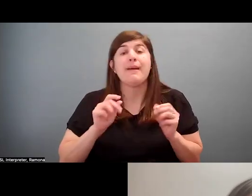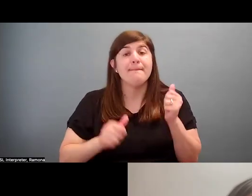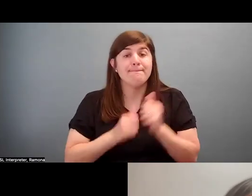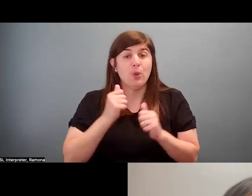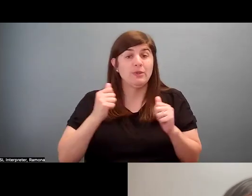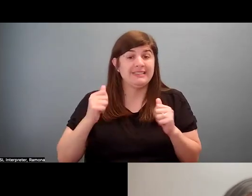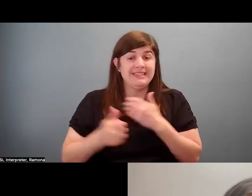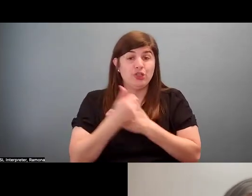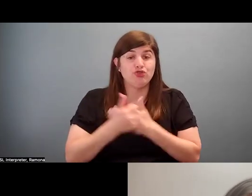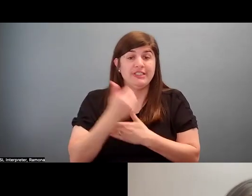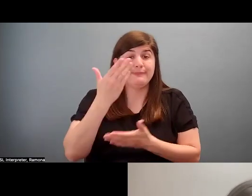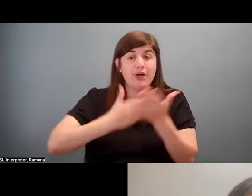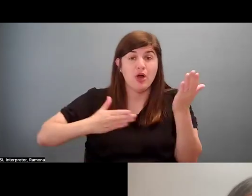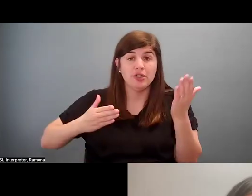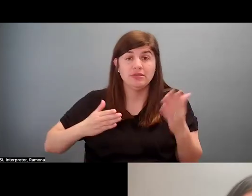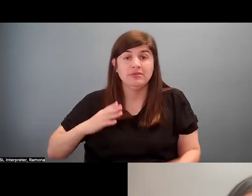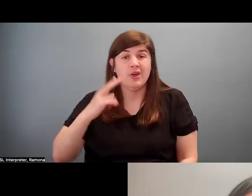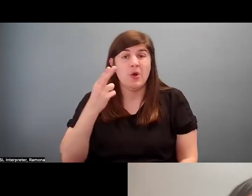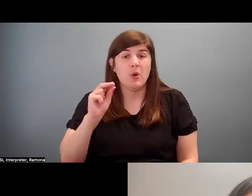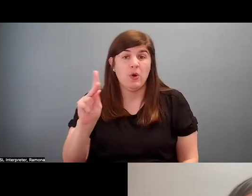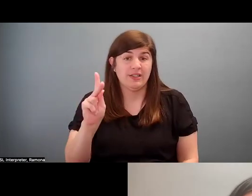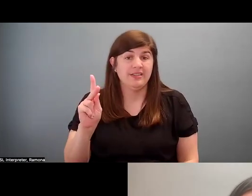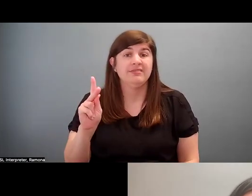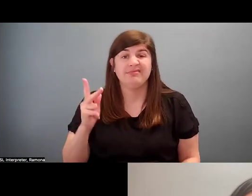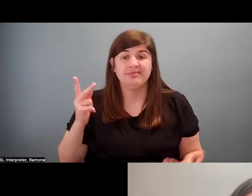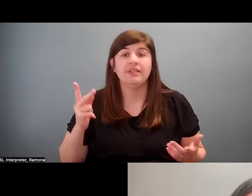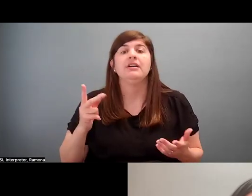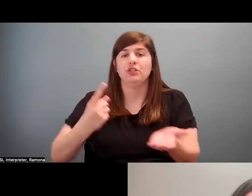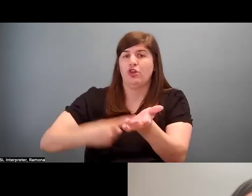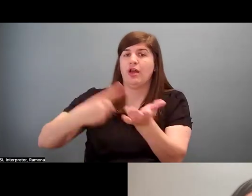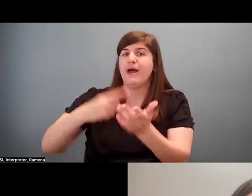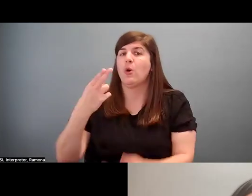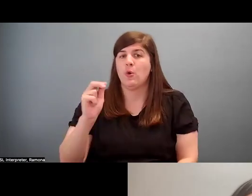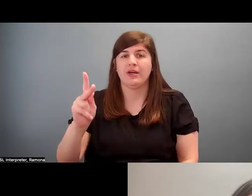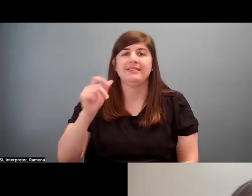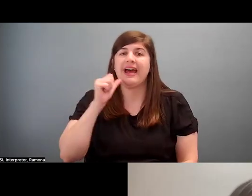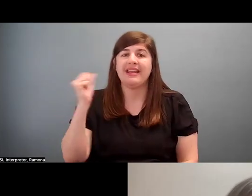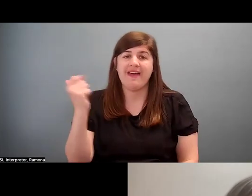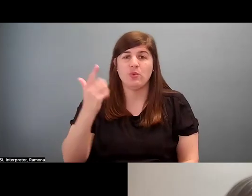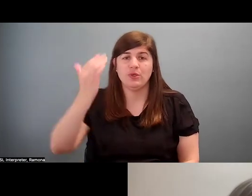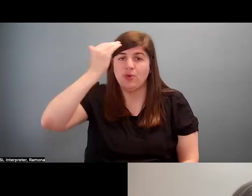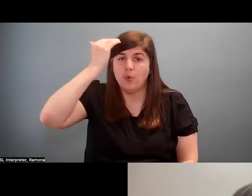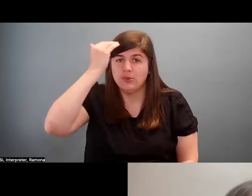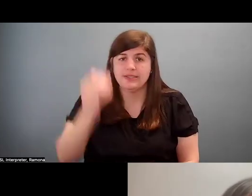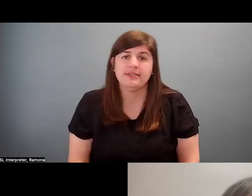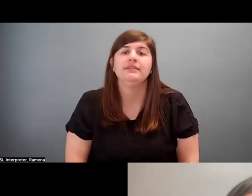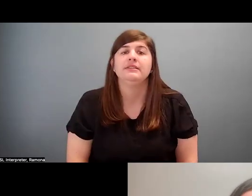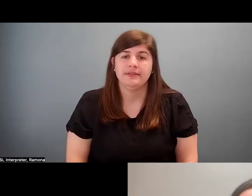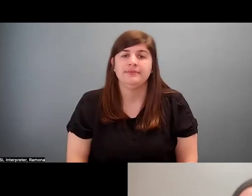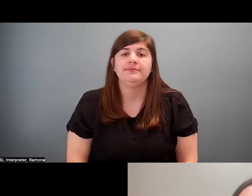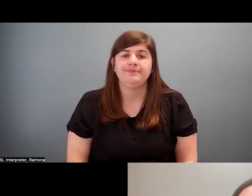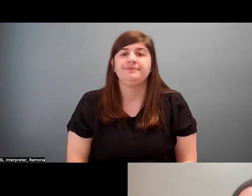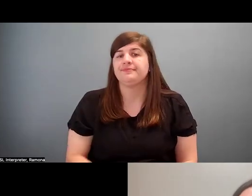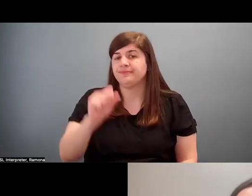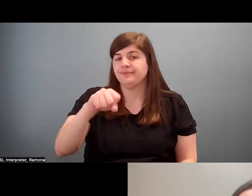is the little hook. Yep. yeah. Let's Uh, talk about that because that's not a thing everybody knows even exists in the first place. Yeah,